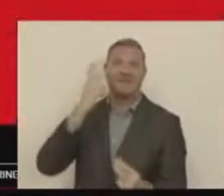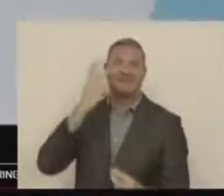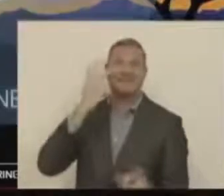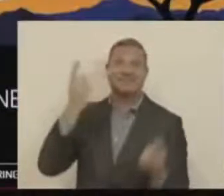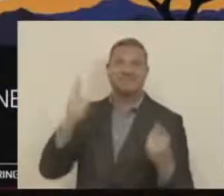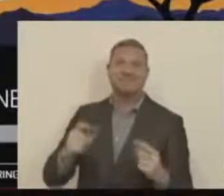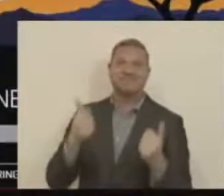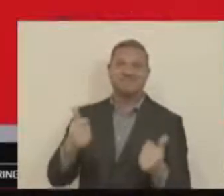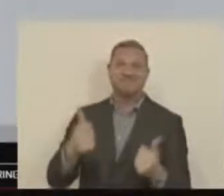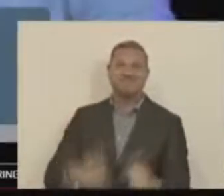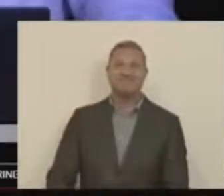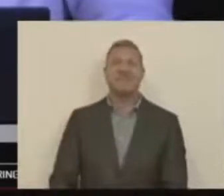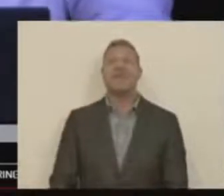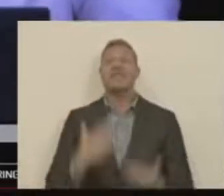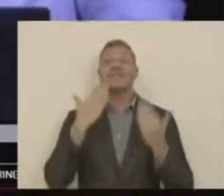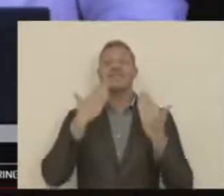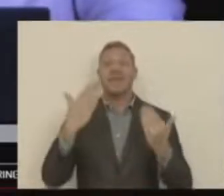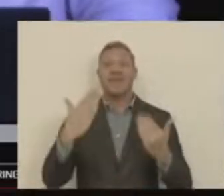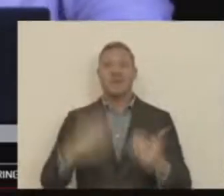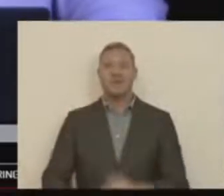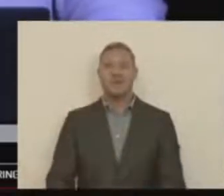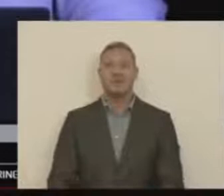sir.